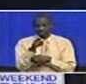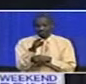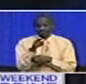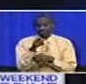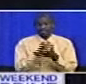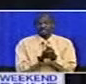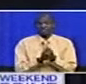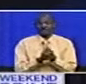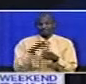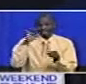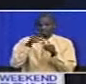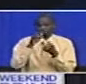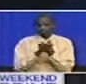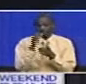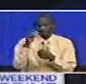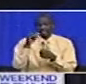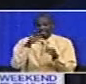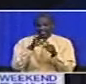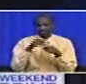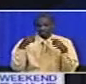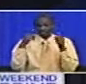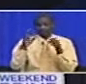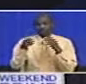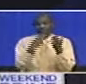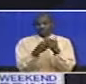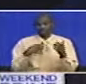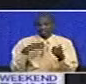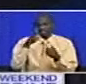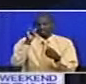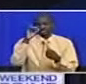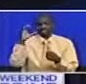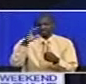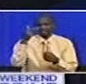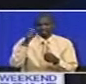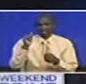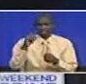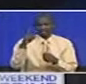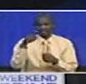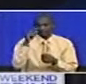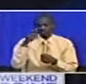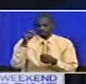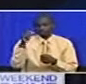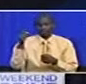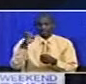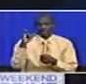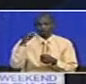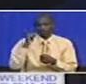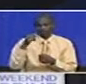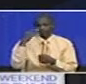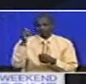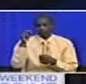The by-election is as a result of a successful petition that Richard Tongi of Afford People